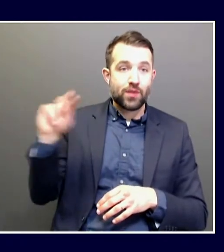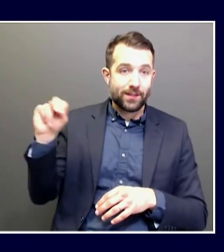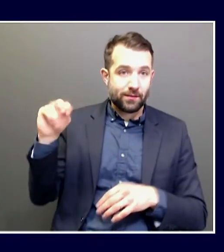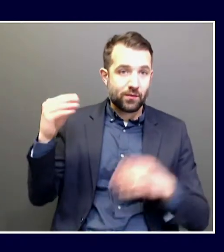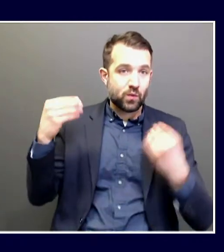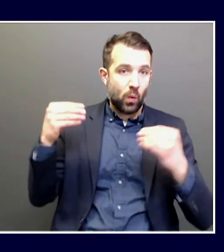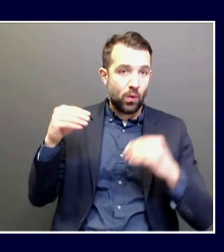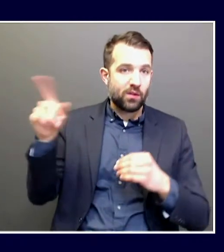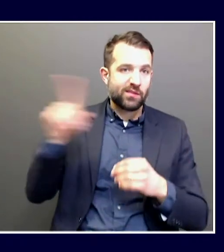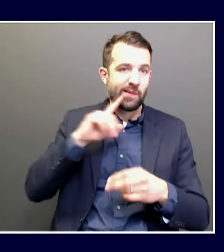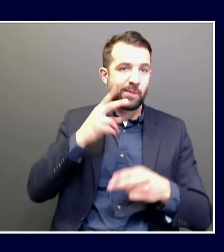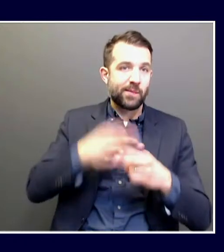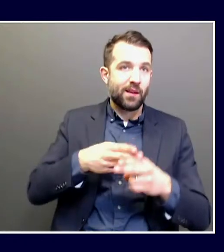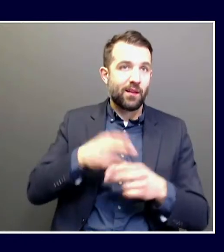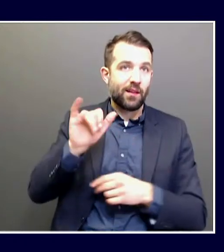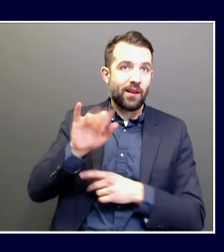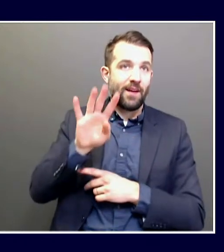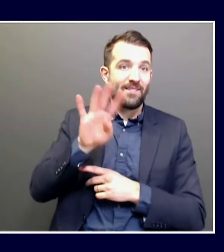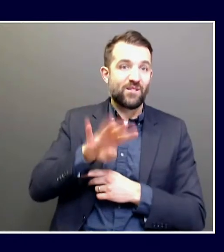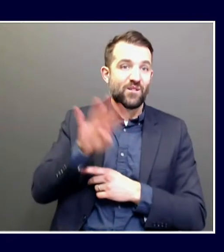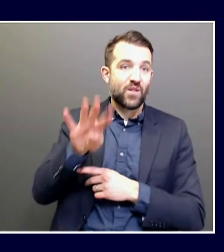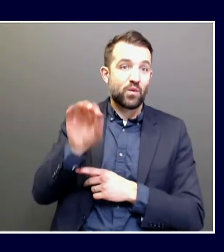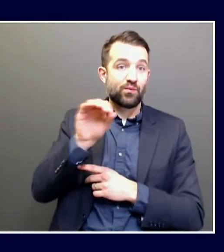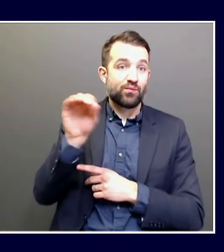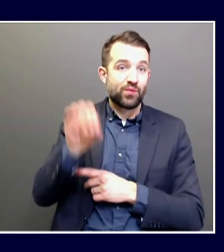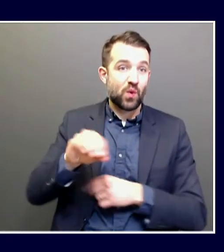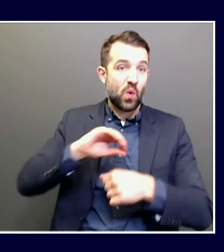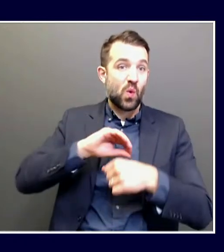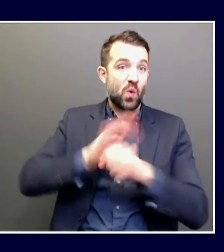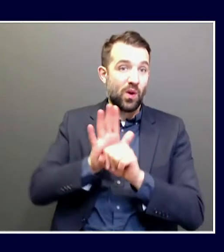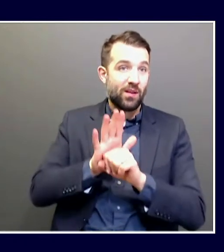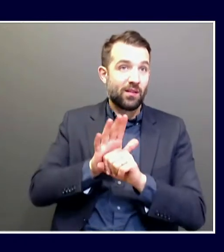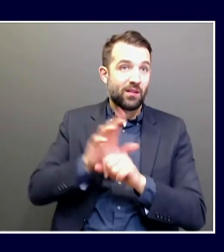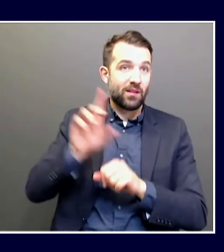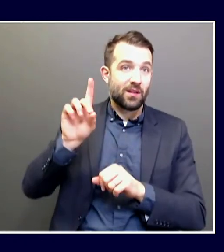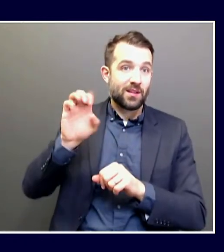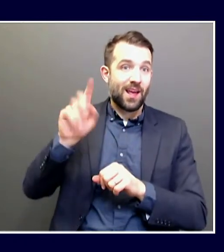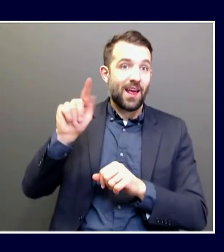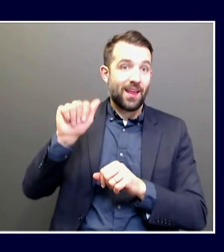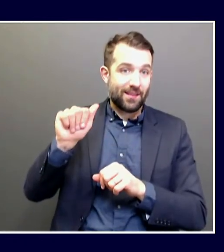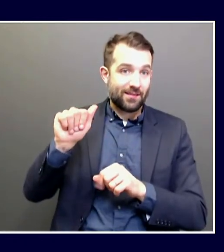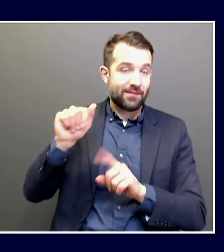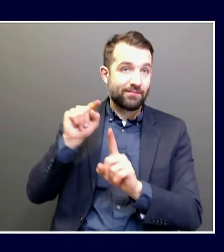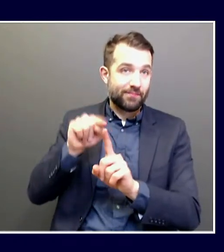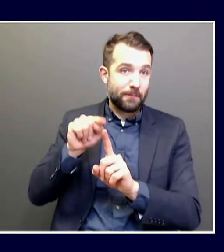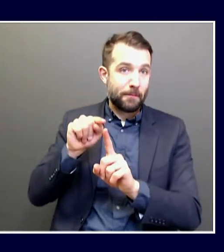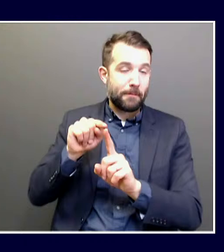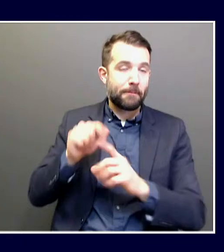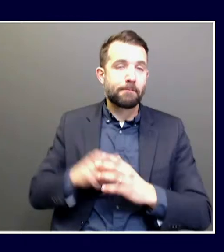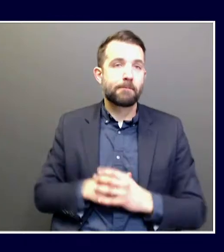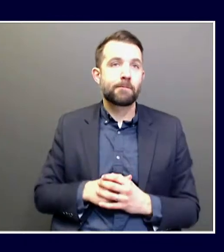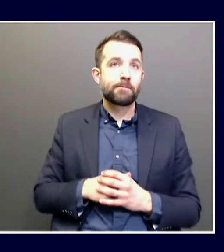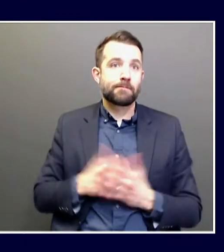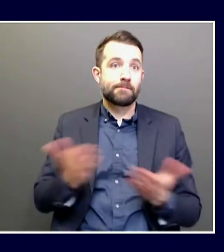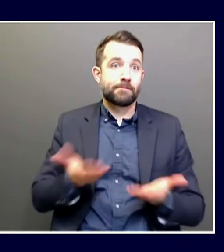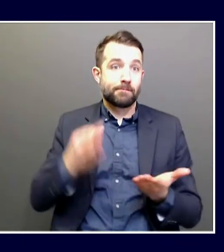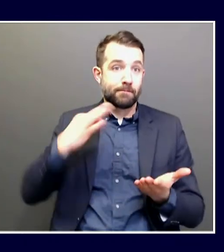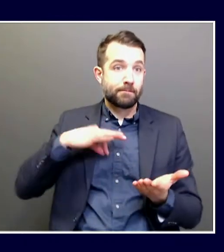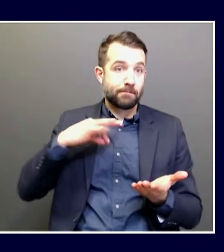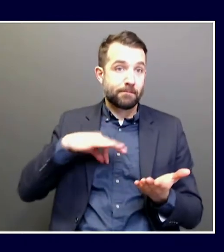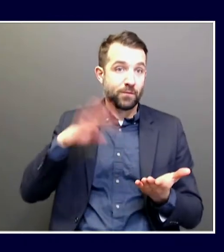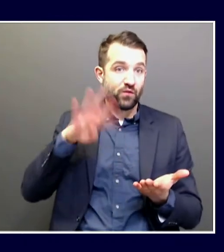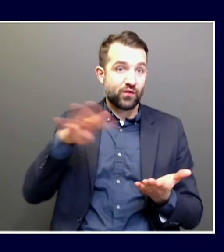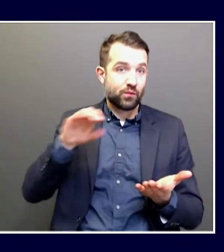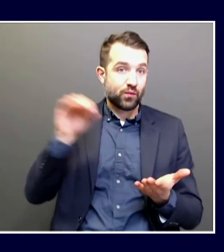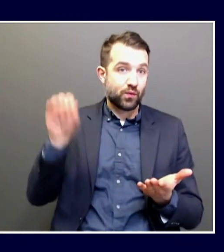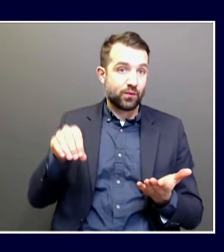Delta variant, which is the highest of any state in the U.S., based on PCR tests conducted from across the state, and that was of December 30th.